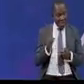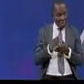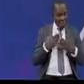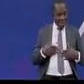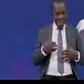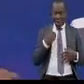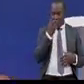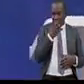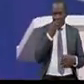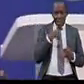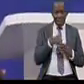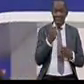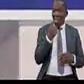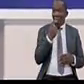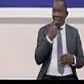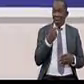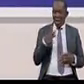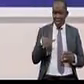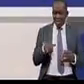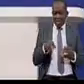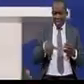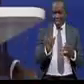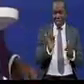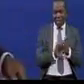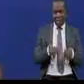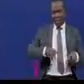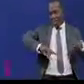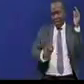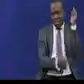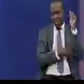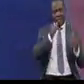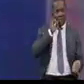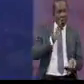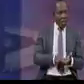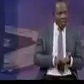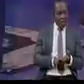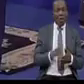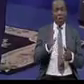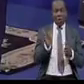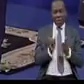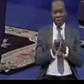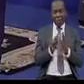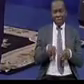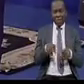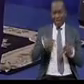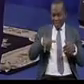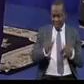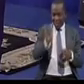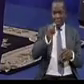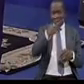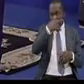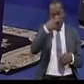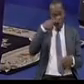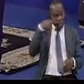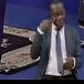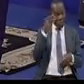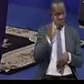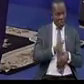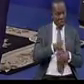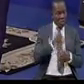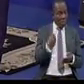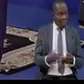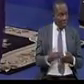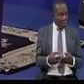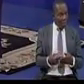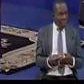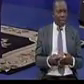money, you speak in tongues and you do some lousy filthy thing, all that does not